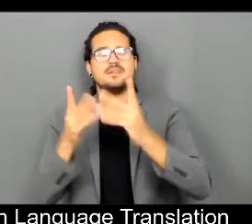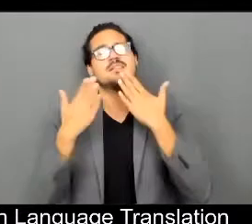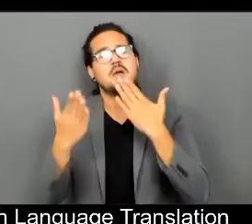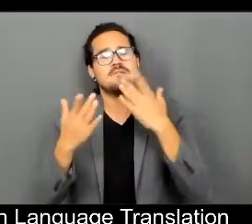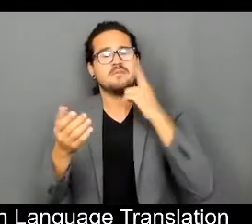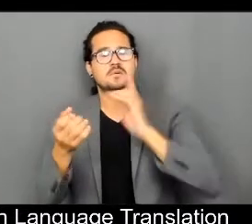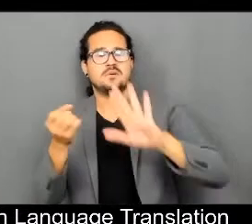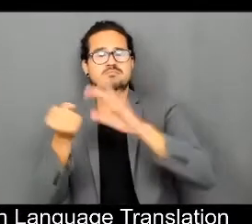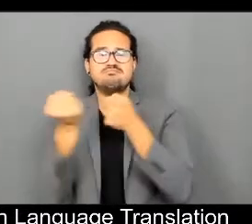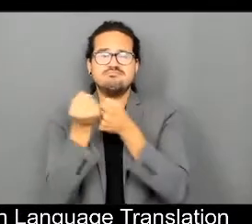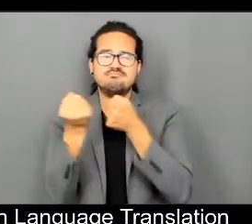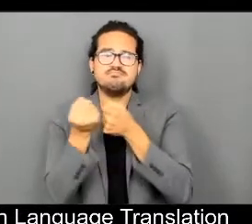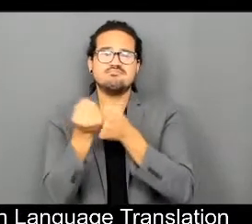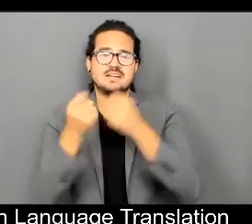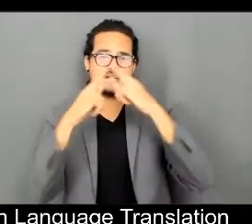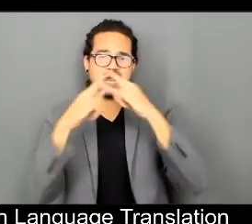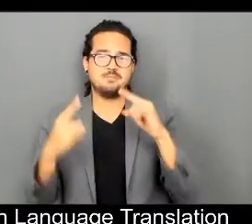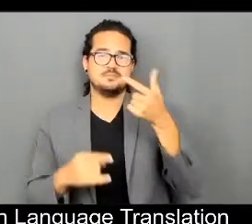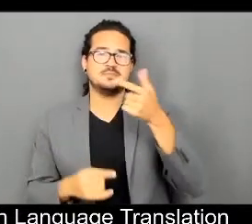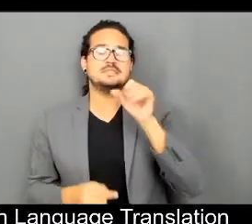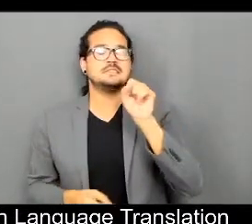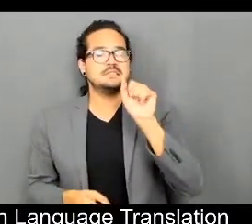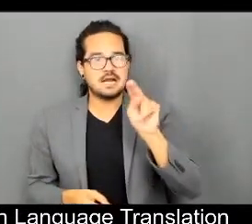the new incident commander starting tomorrow morning.